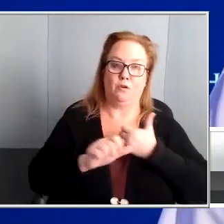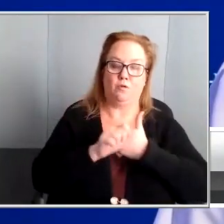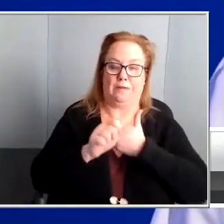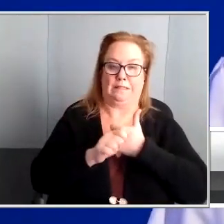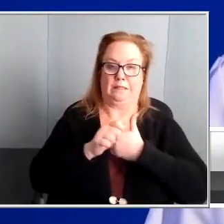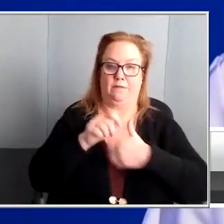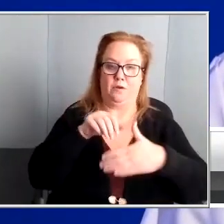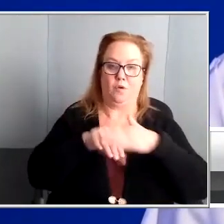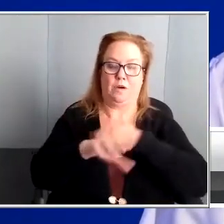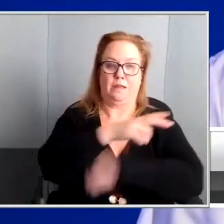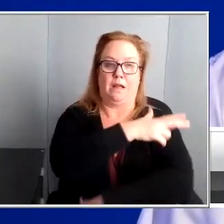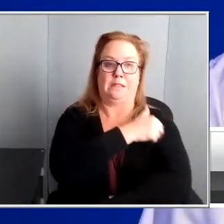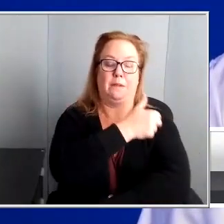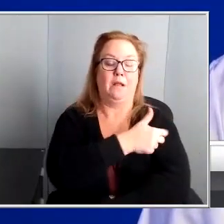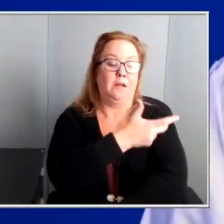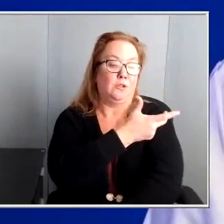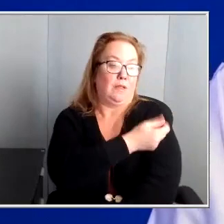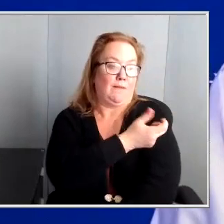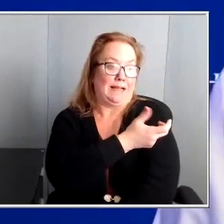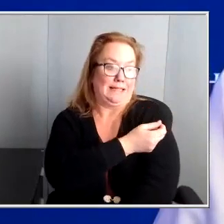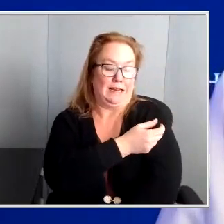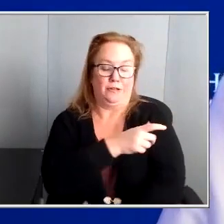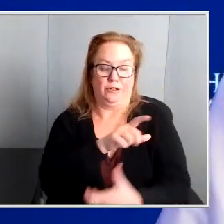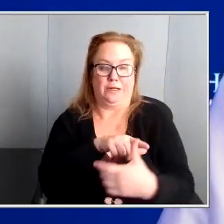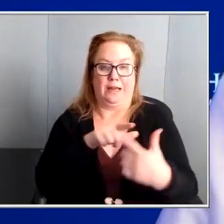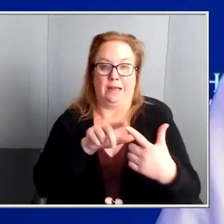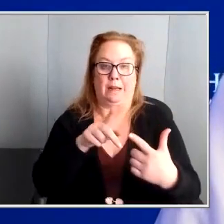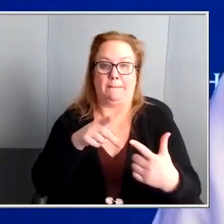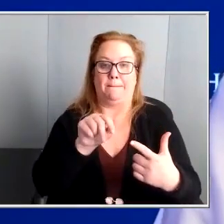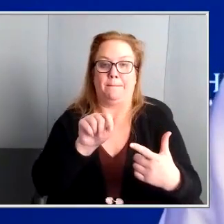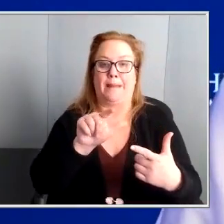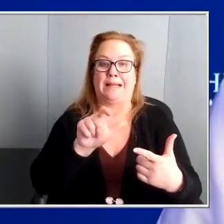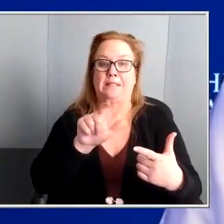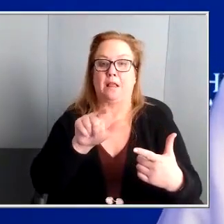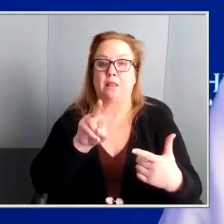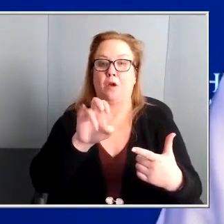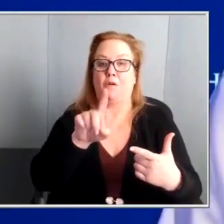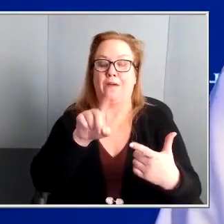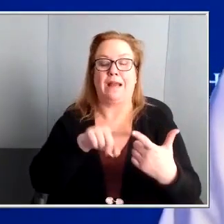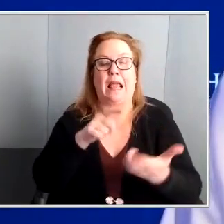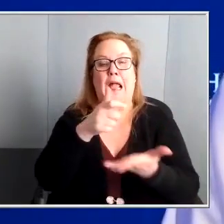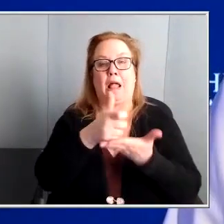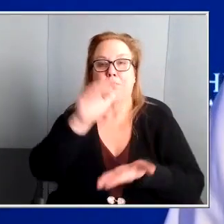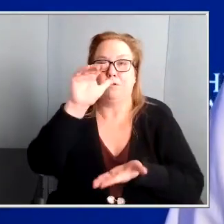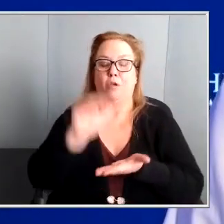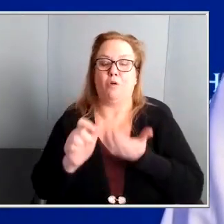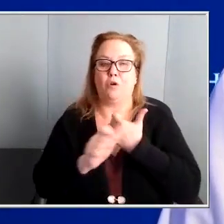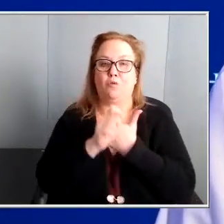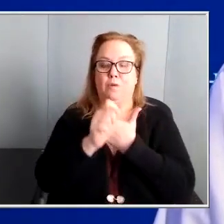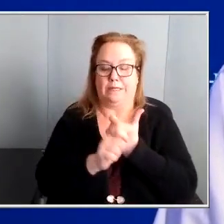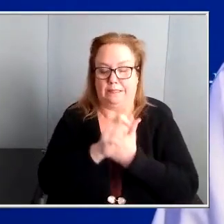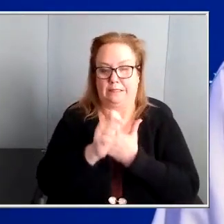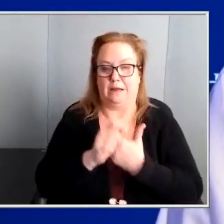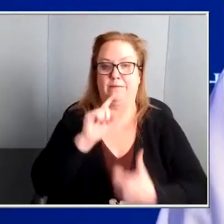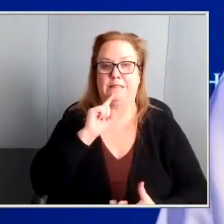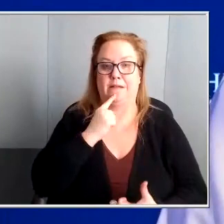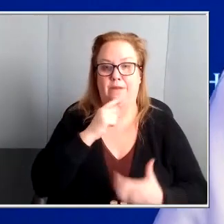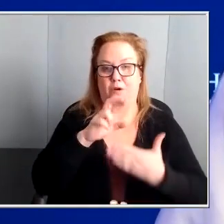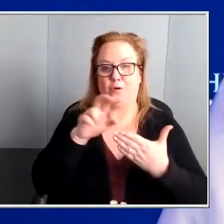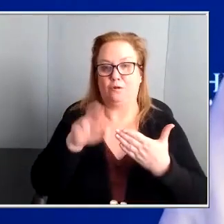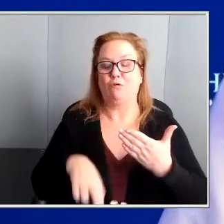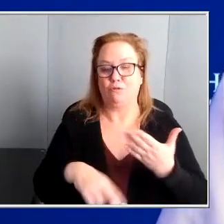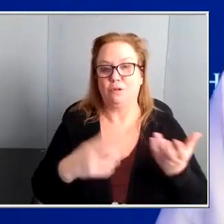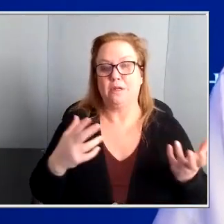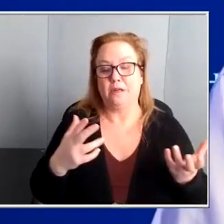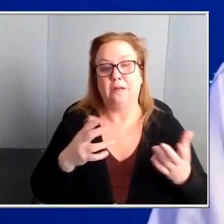hospital. So the vaccination and this drug significantly helps and lowers your risk of having those severe outcomes, especially if